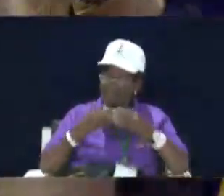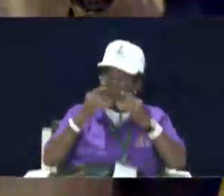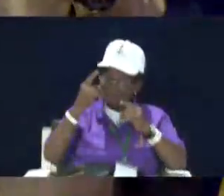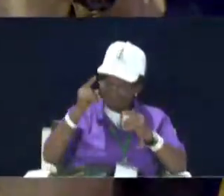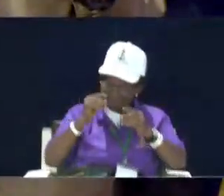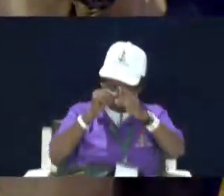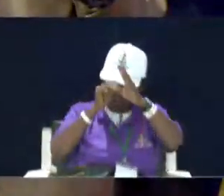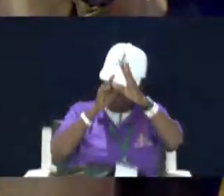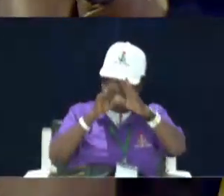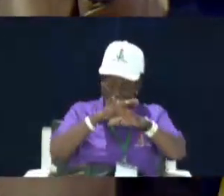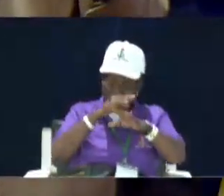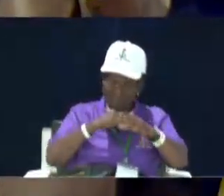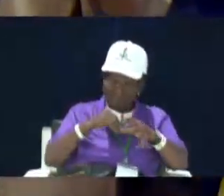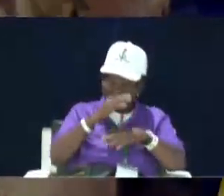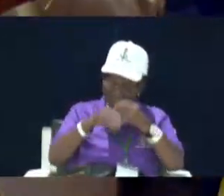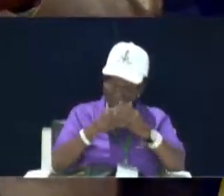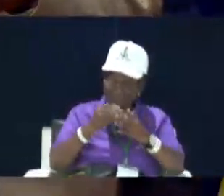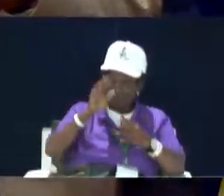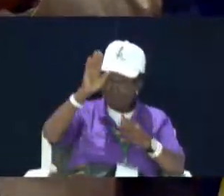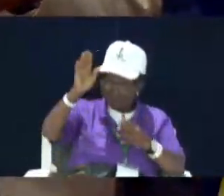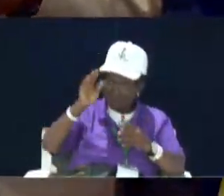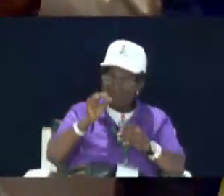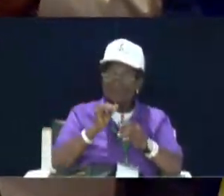Thank you, Lord.